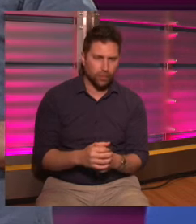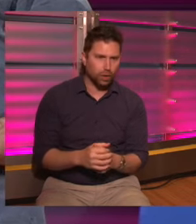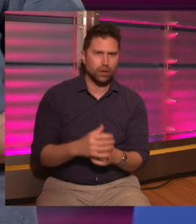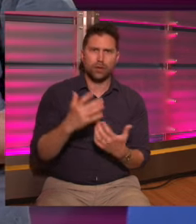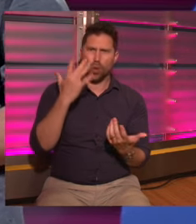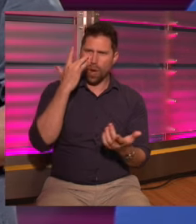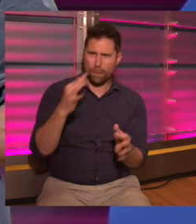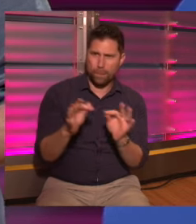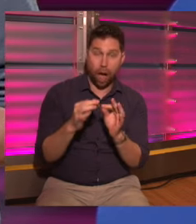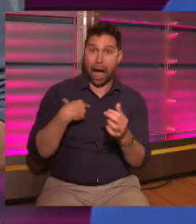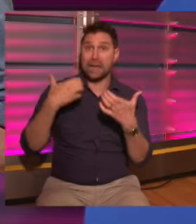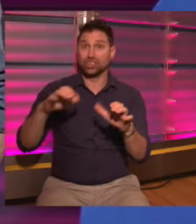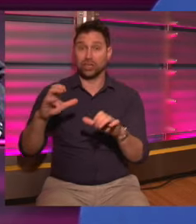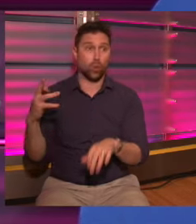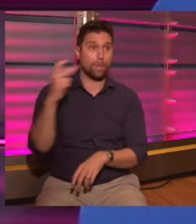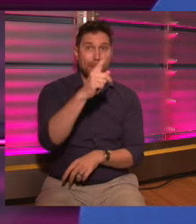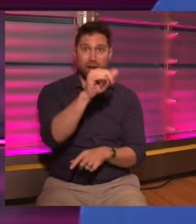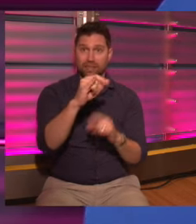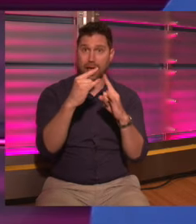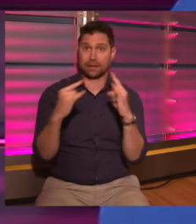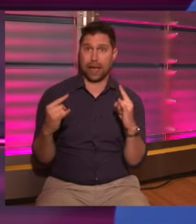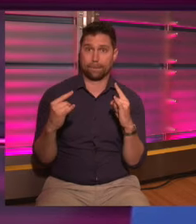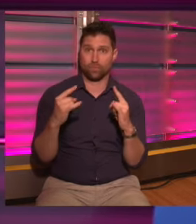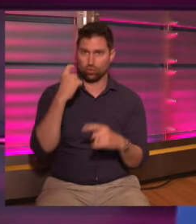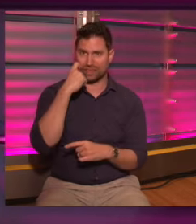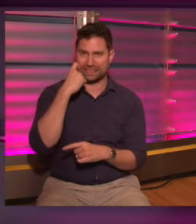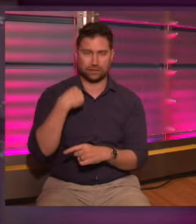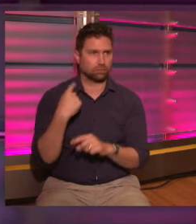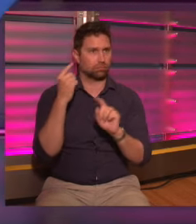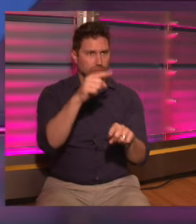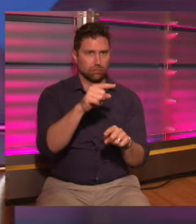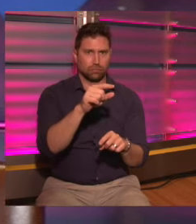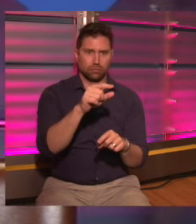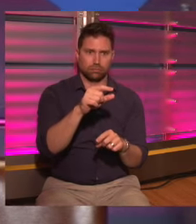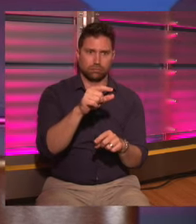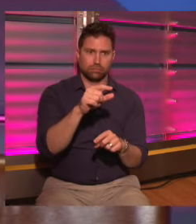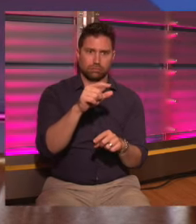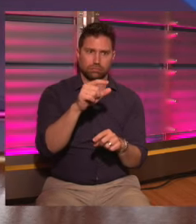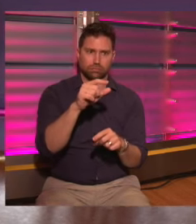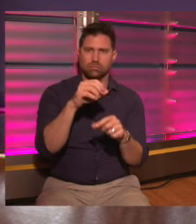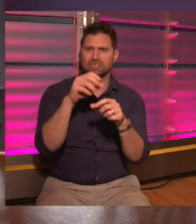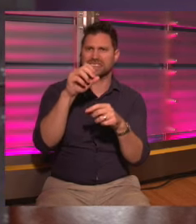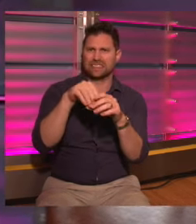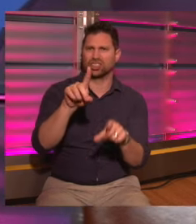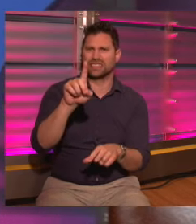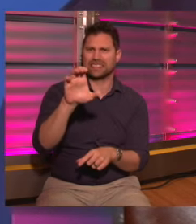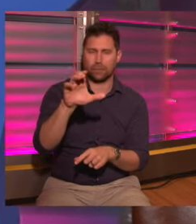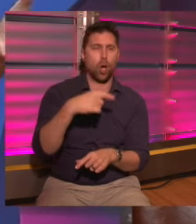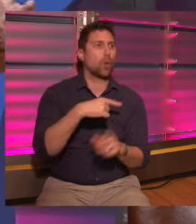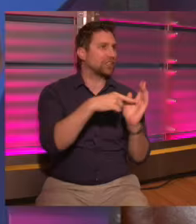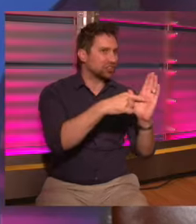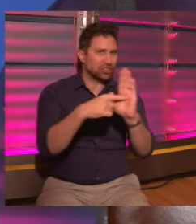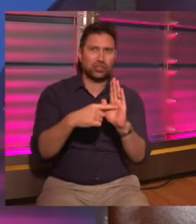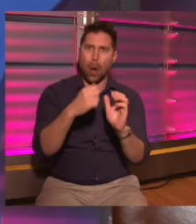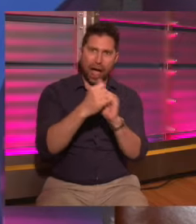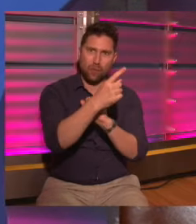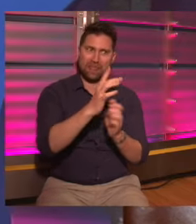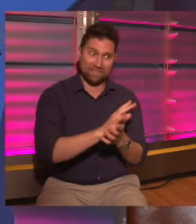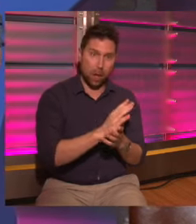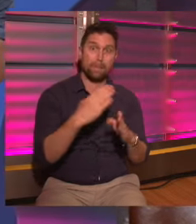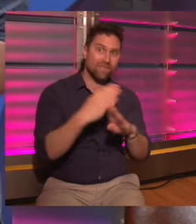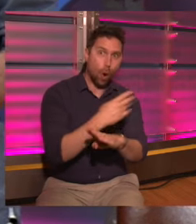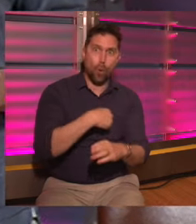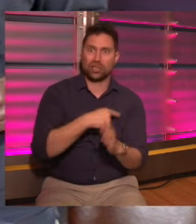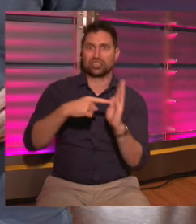camp very recently, in December. And we showed Rauf and Ismail and everybody the film before we showed